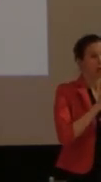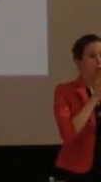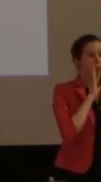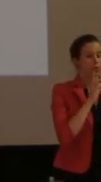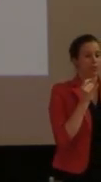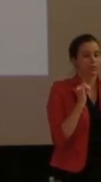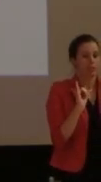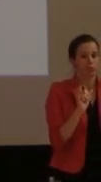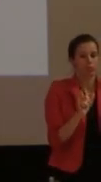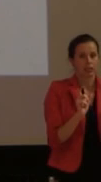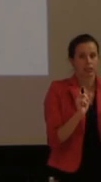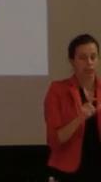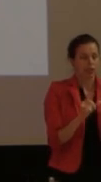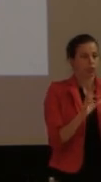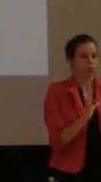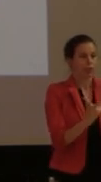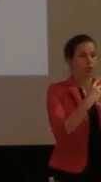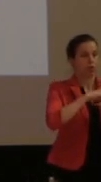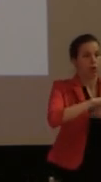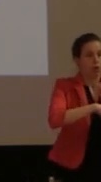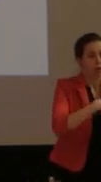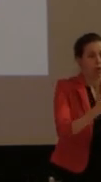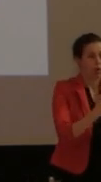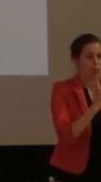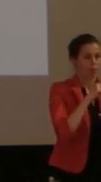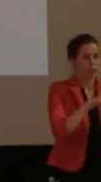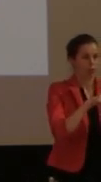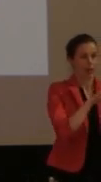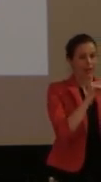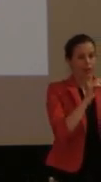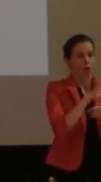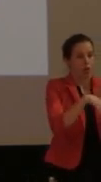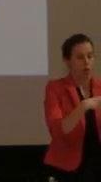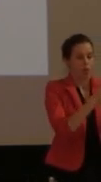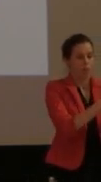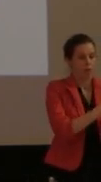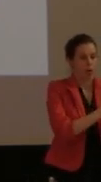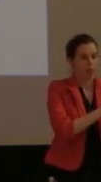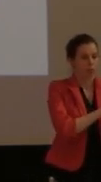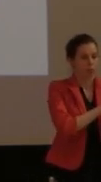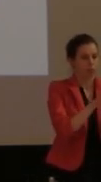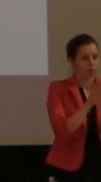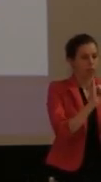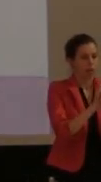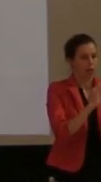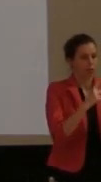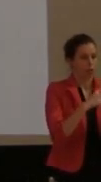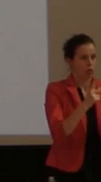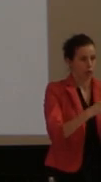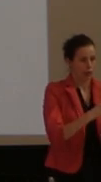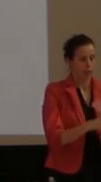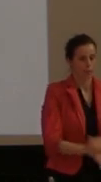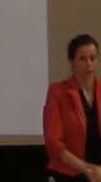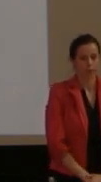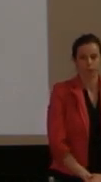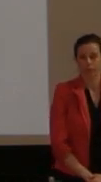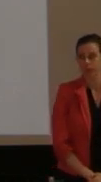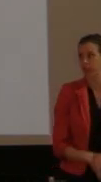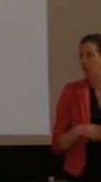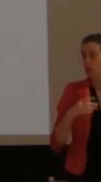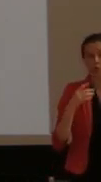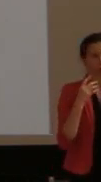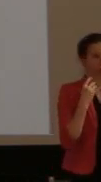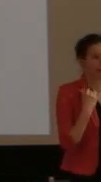include all willing participants in all aspects of the program. So where is the